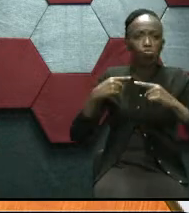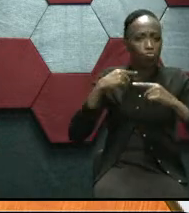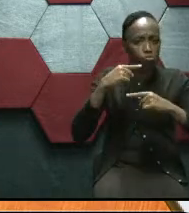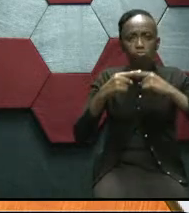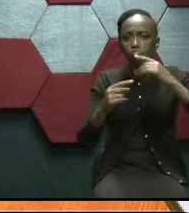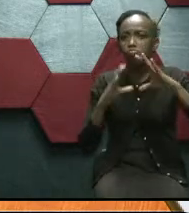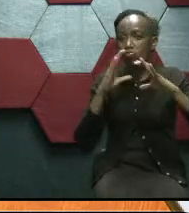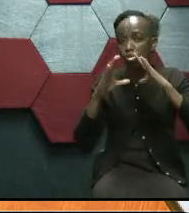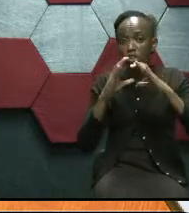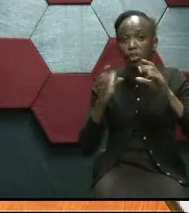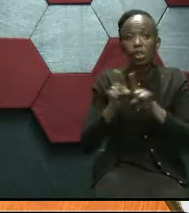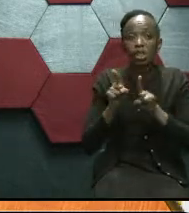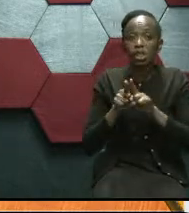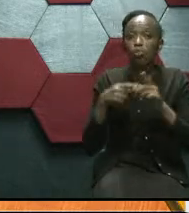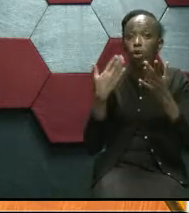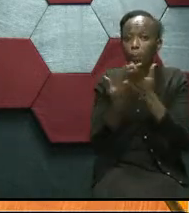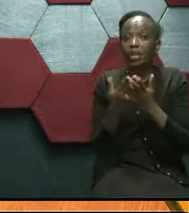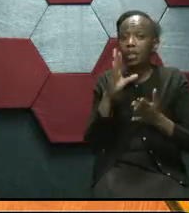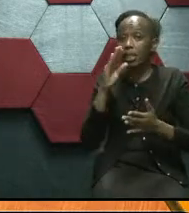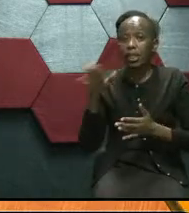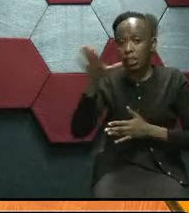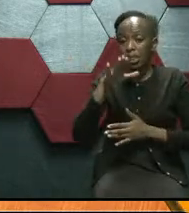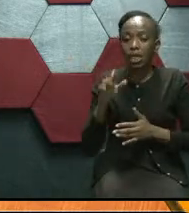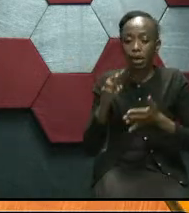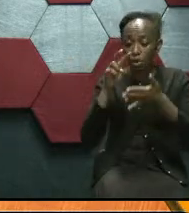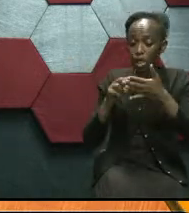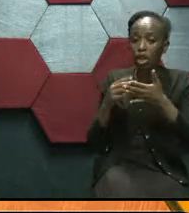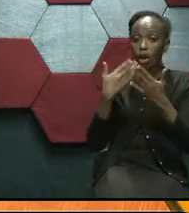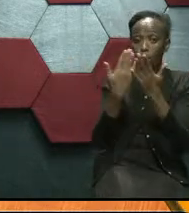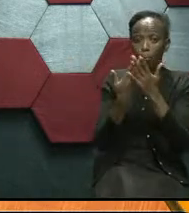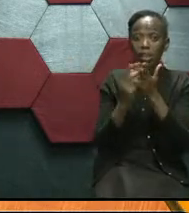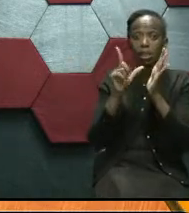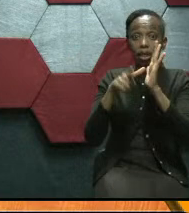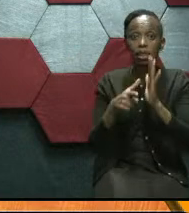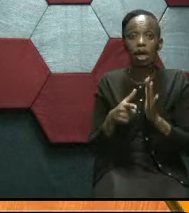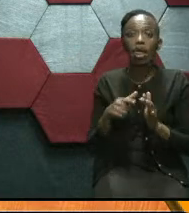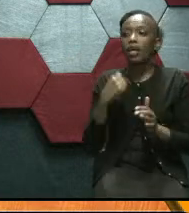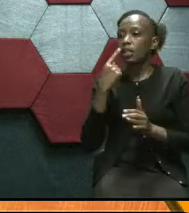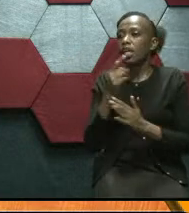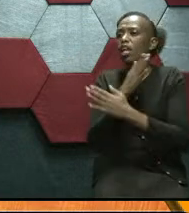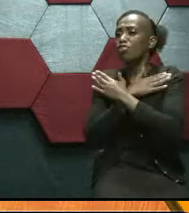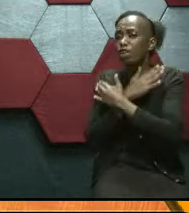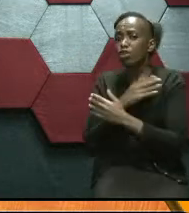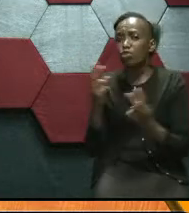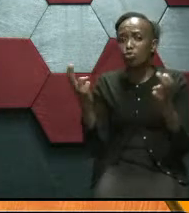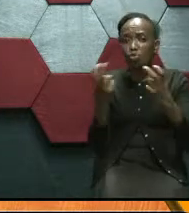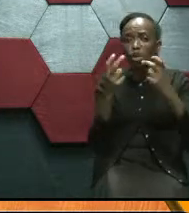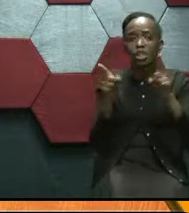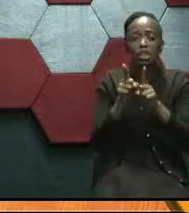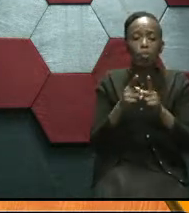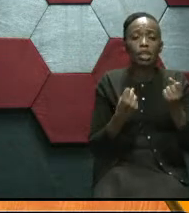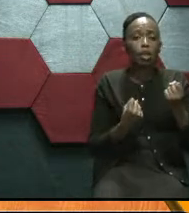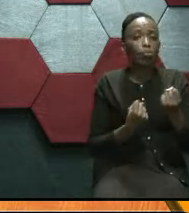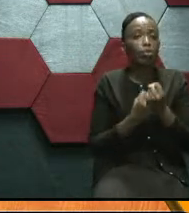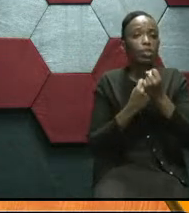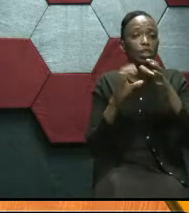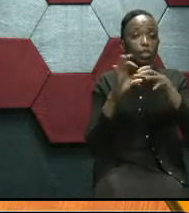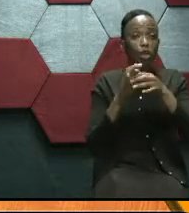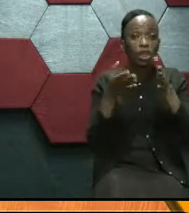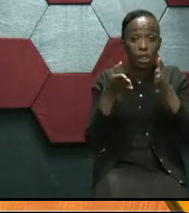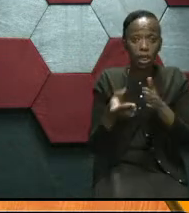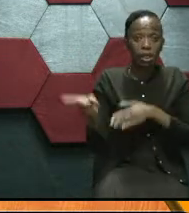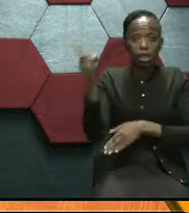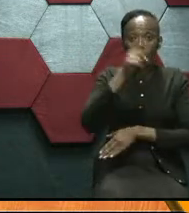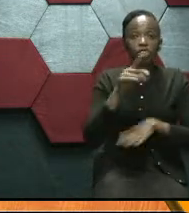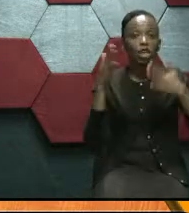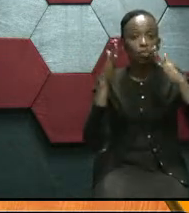going. Comment in the chats. Are you excited? I'm going to read a few of your comments later on. Tell a friend to tune in and support and join. It's a day of